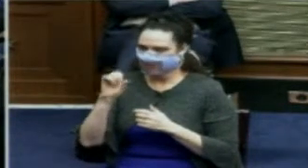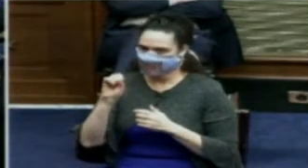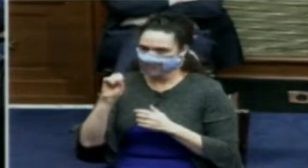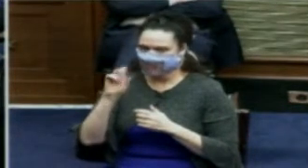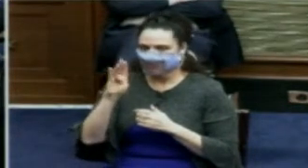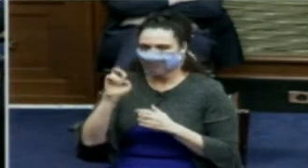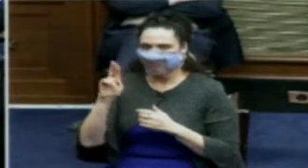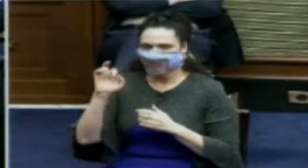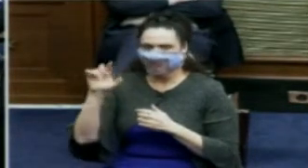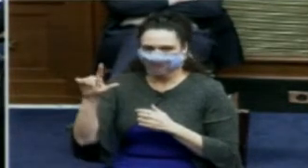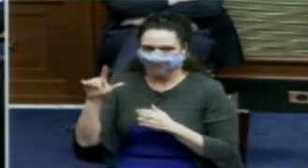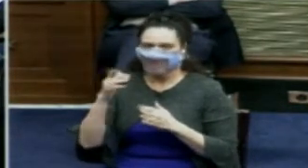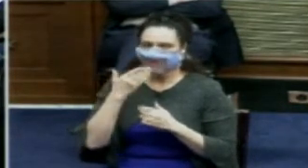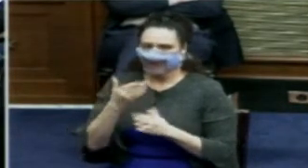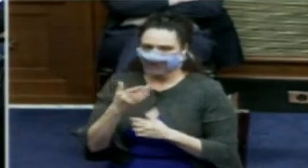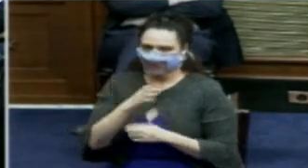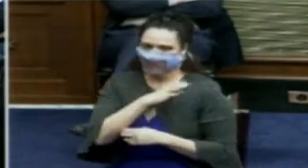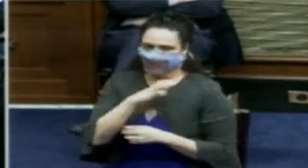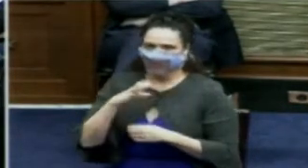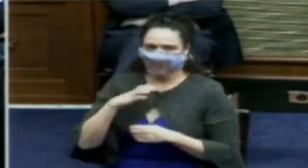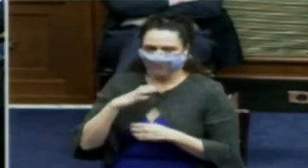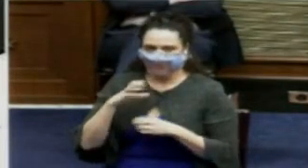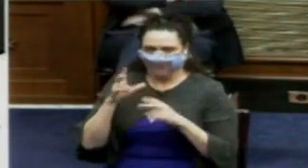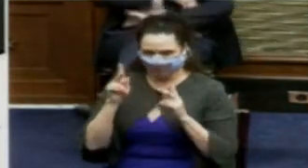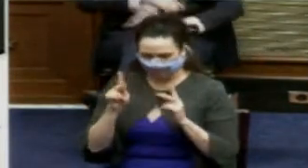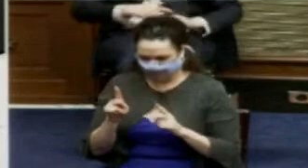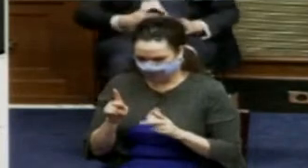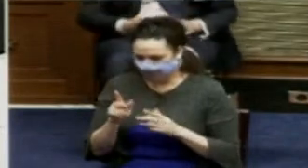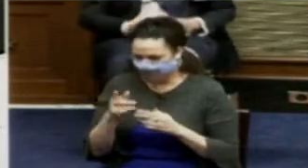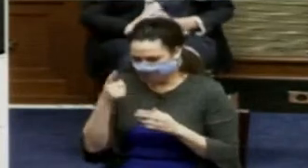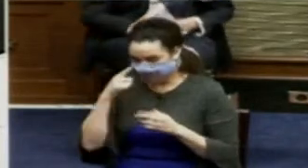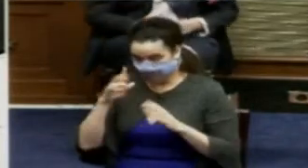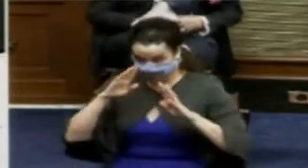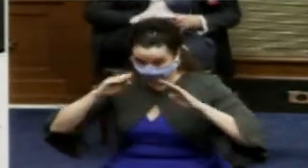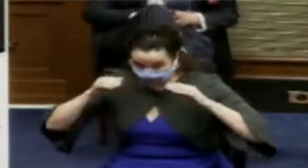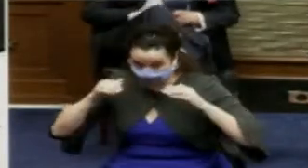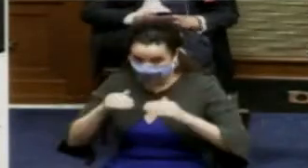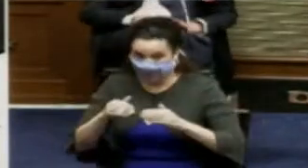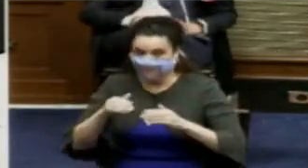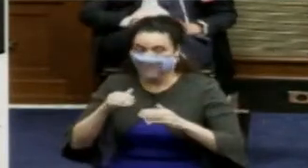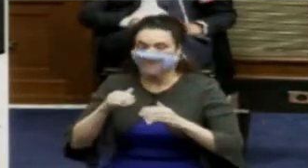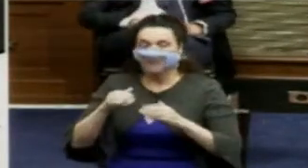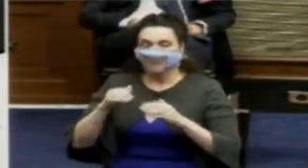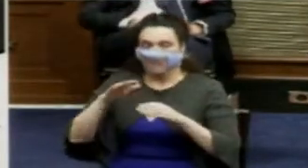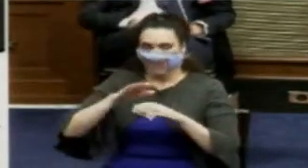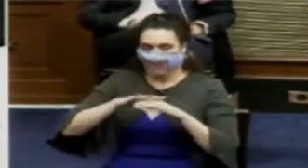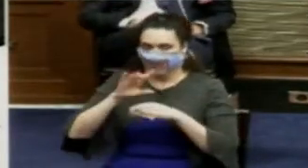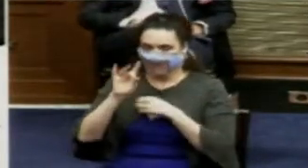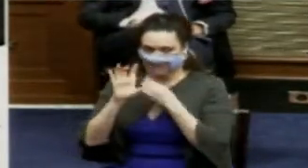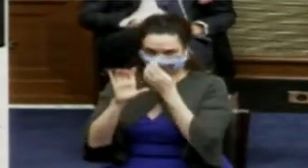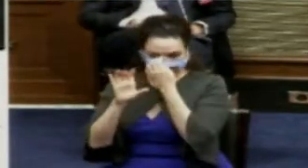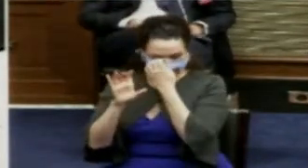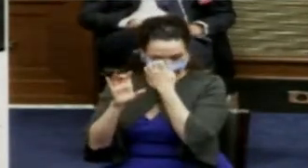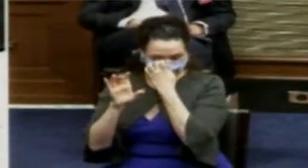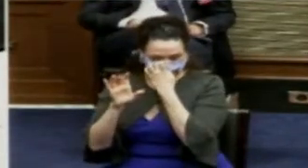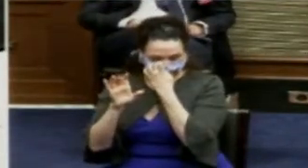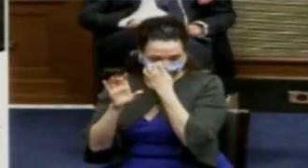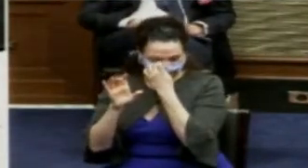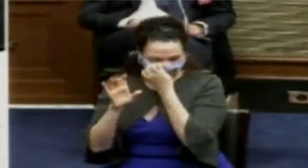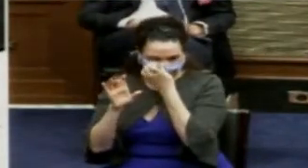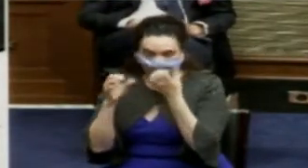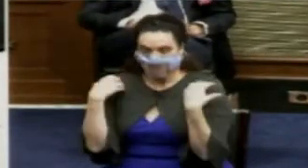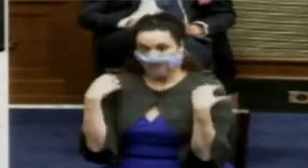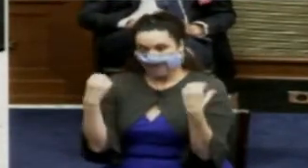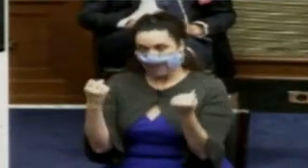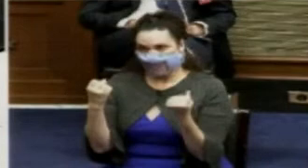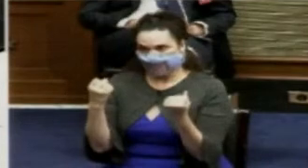Thank you. Thank you, Congressman, for focusing on the district's healthy finances,